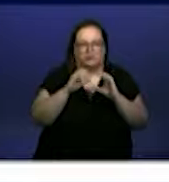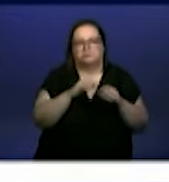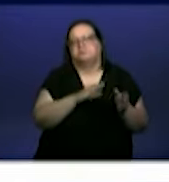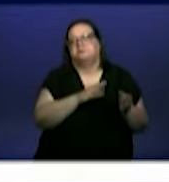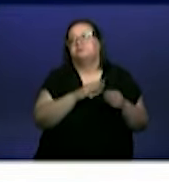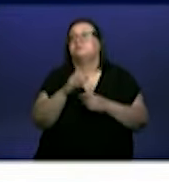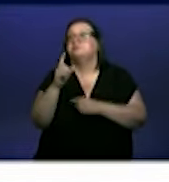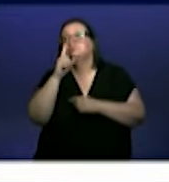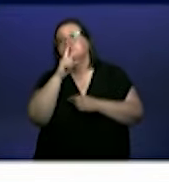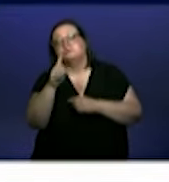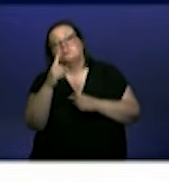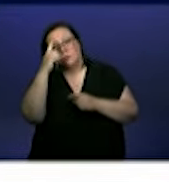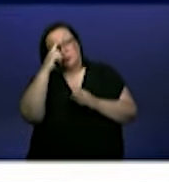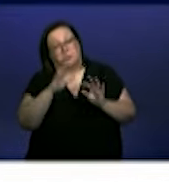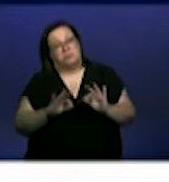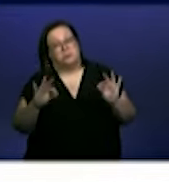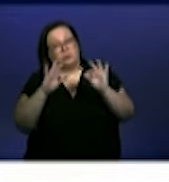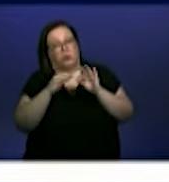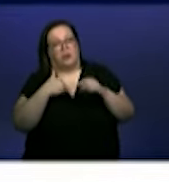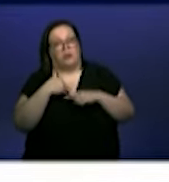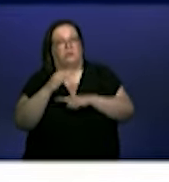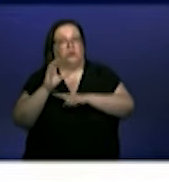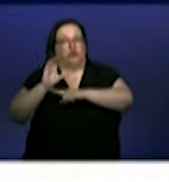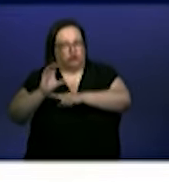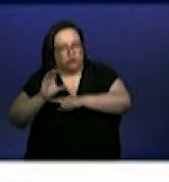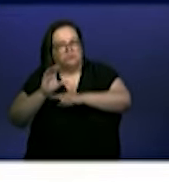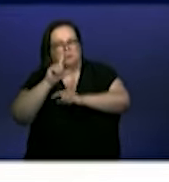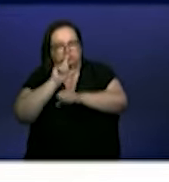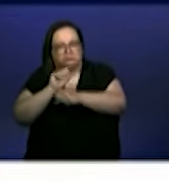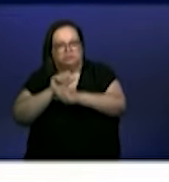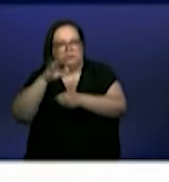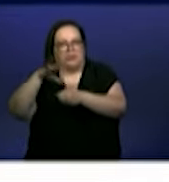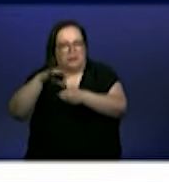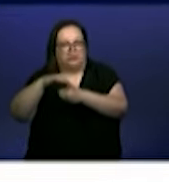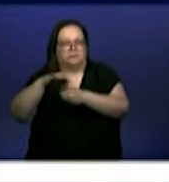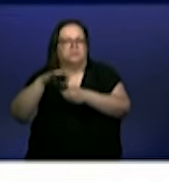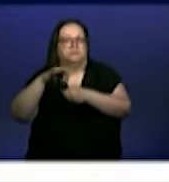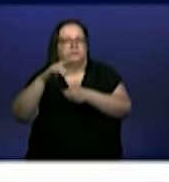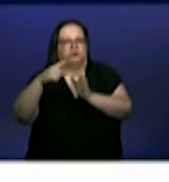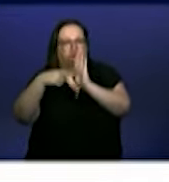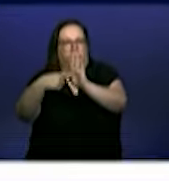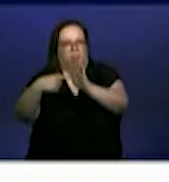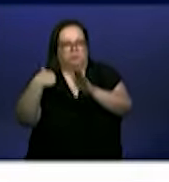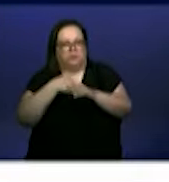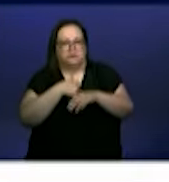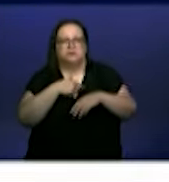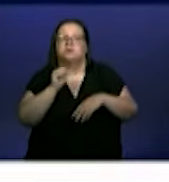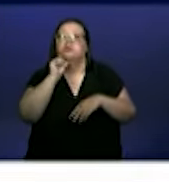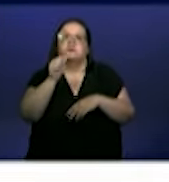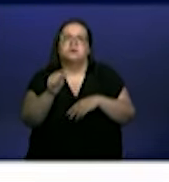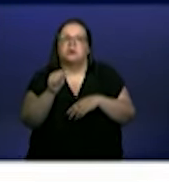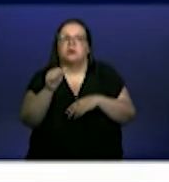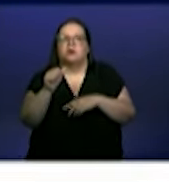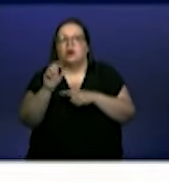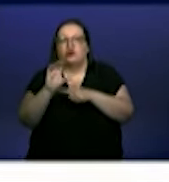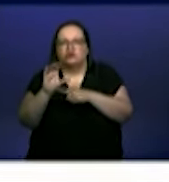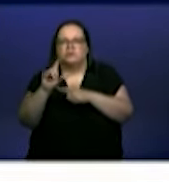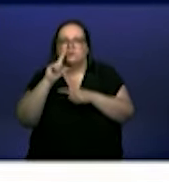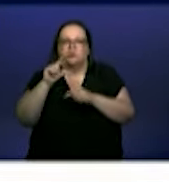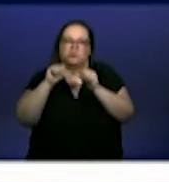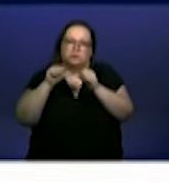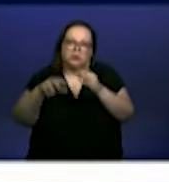have conservatives actually elected to represent us. You know, it isn't conservative to add trillions and trillions of dollars to the debt